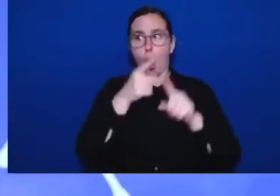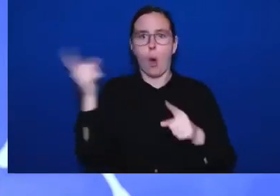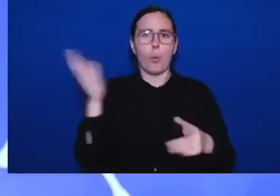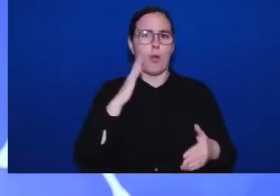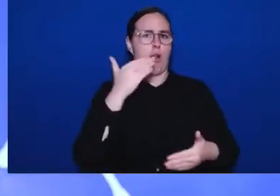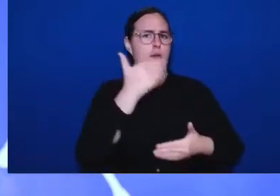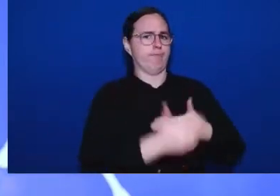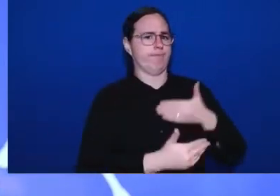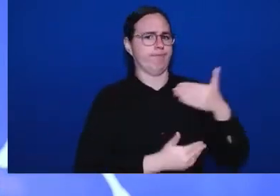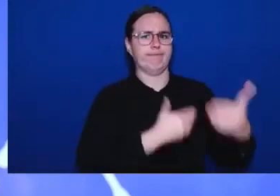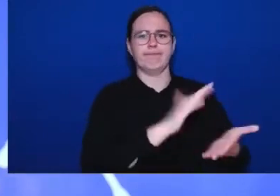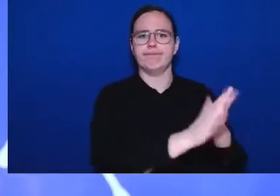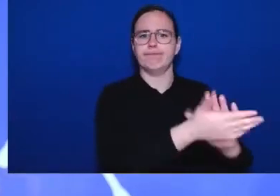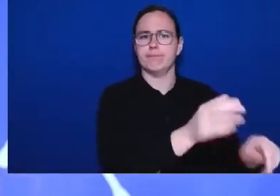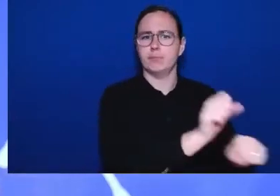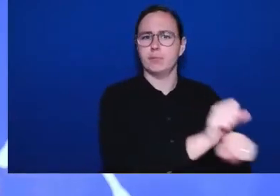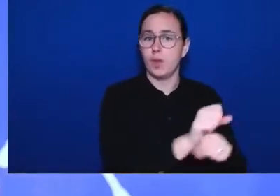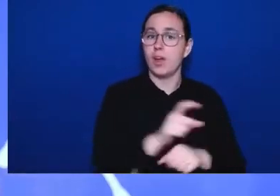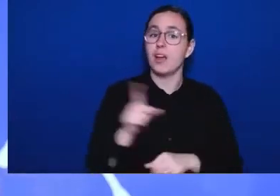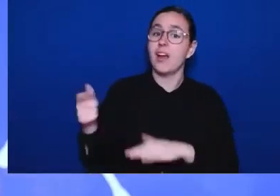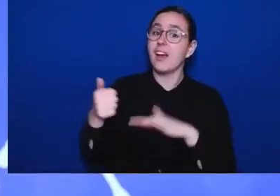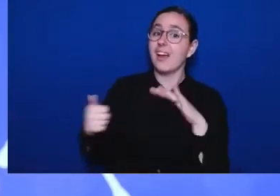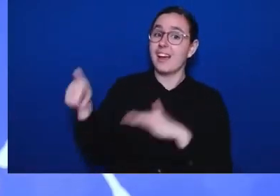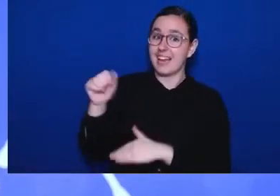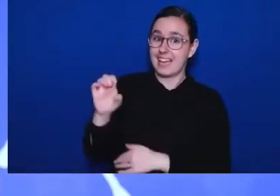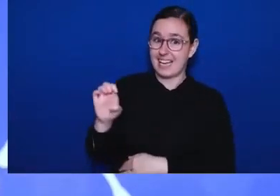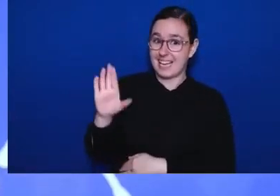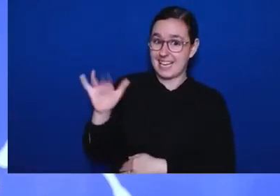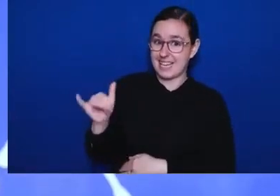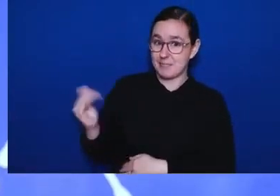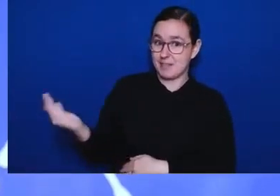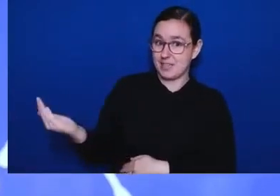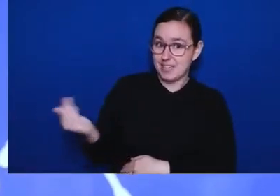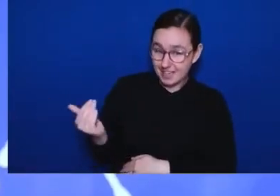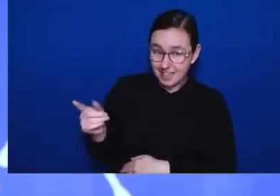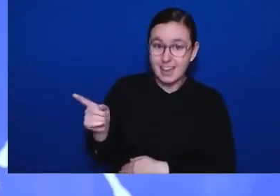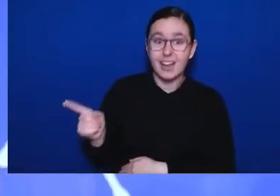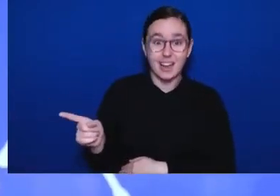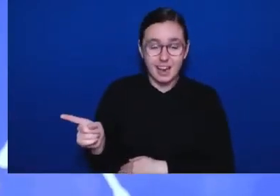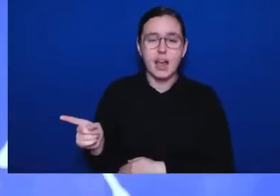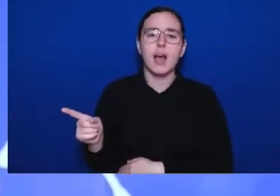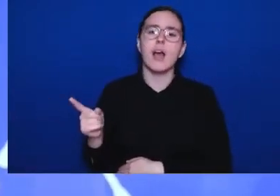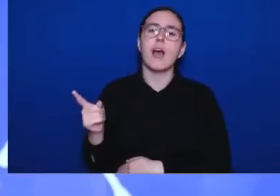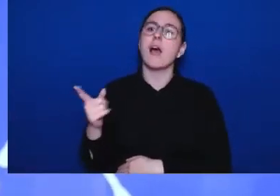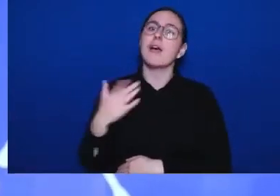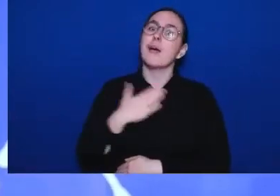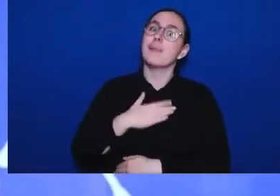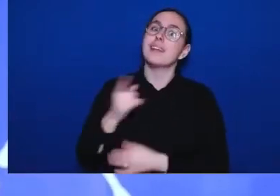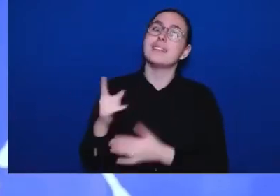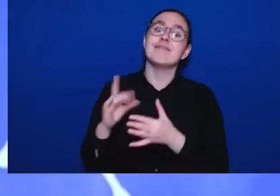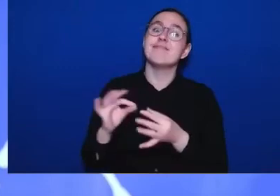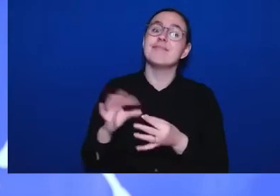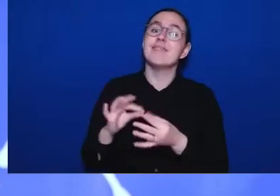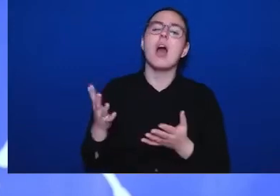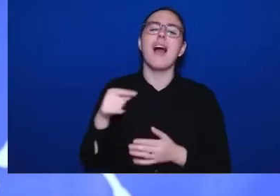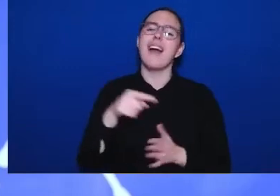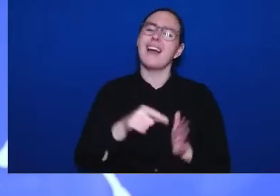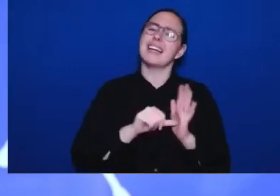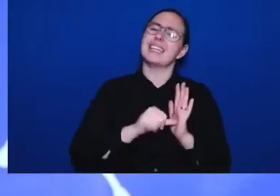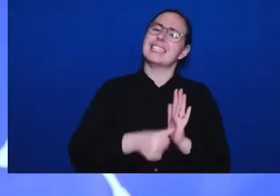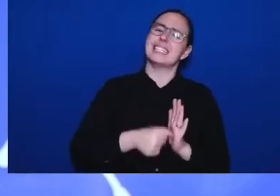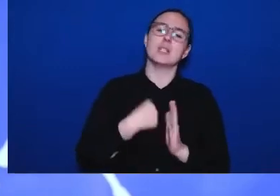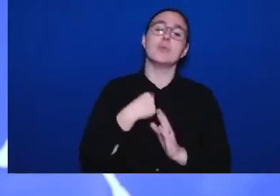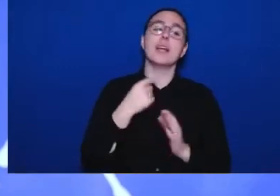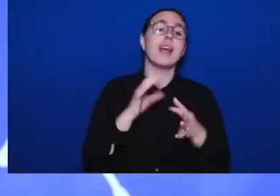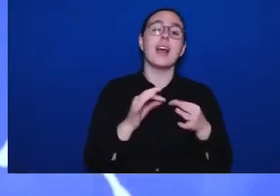close, is something that people have been talking about for a long time. We talked about 300,000 people without a family doctor in